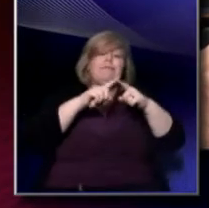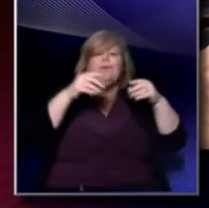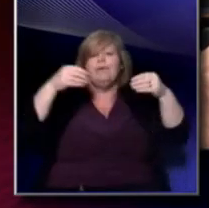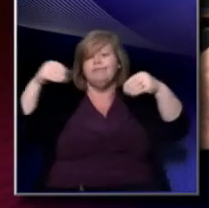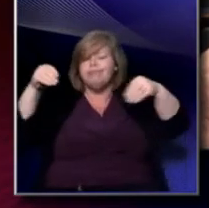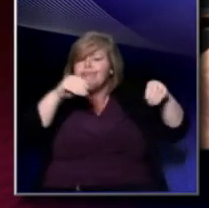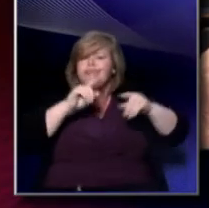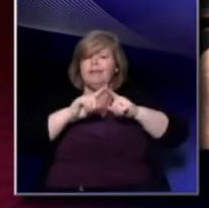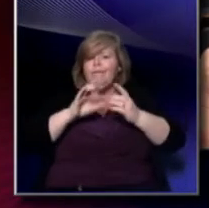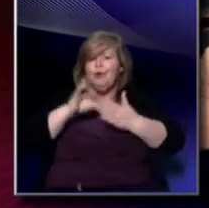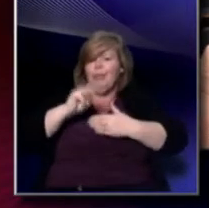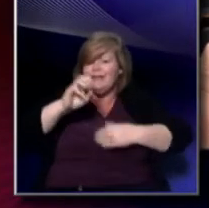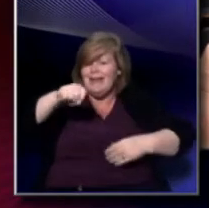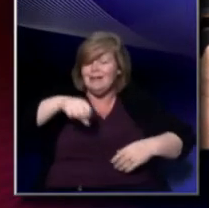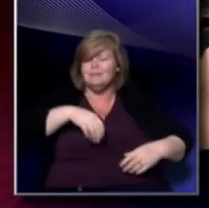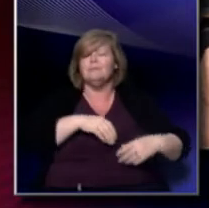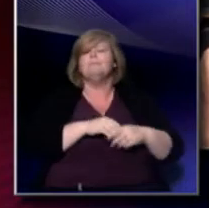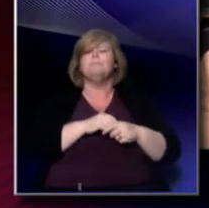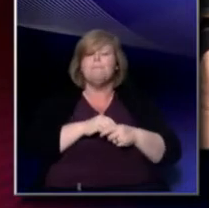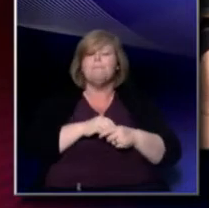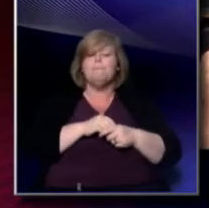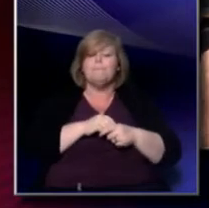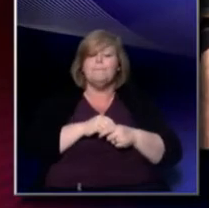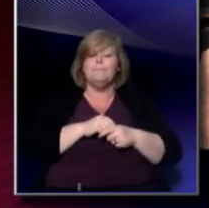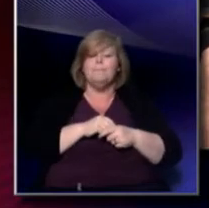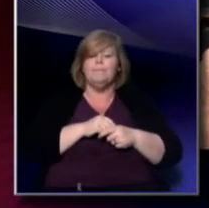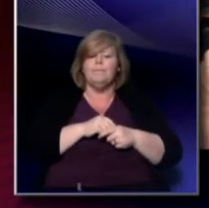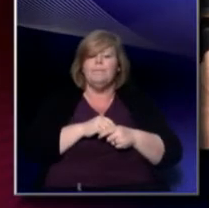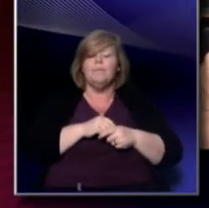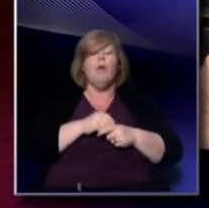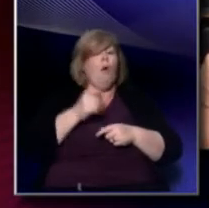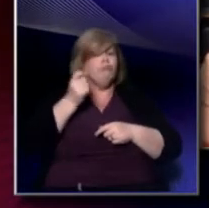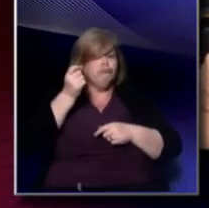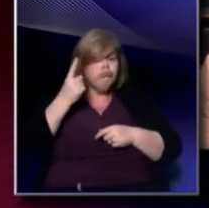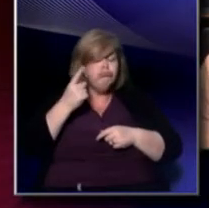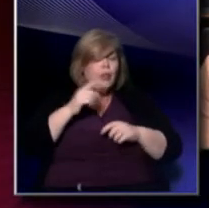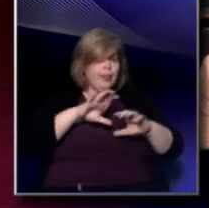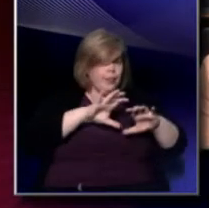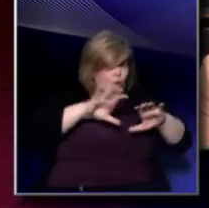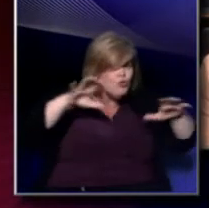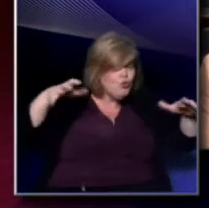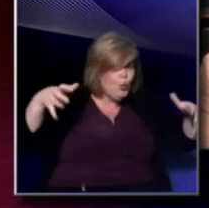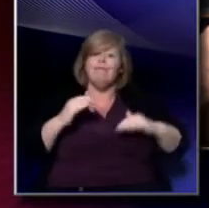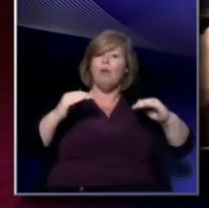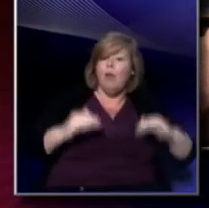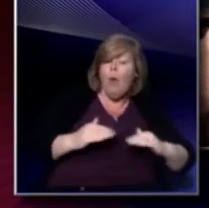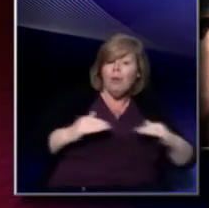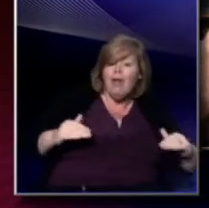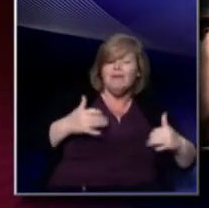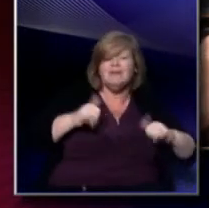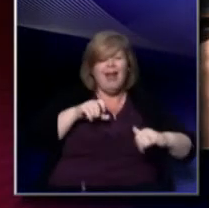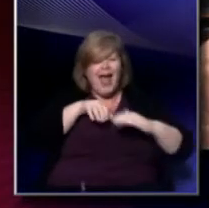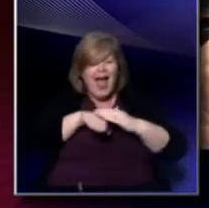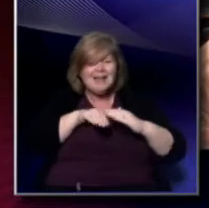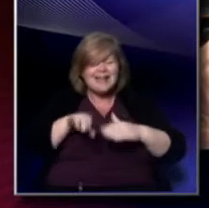can purchase, and these are things that the group looking at the curriculum would have to decide on, but a lot of curriculum does have at a different